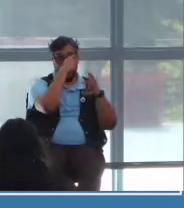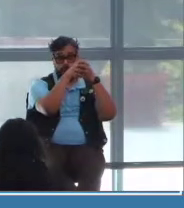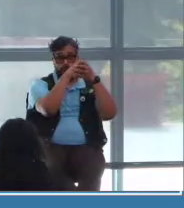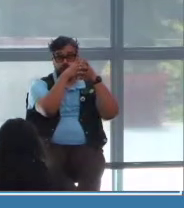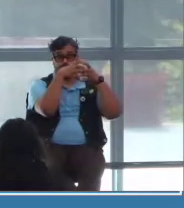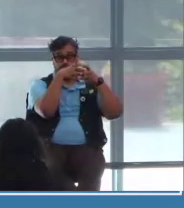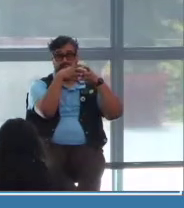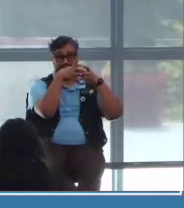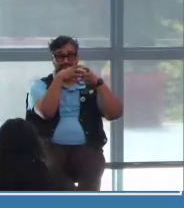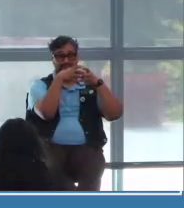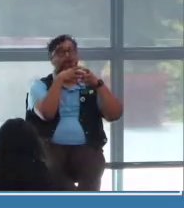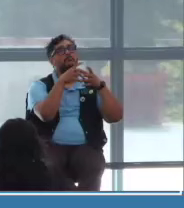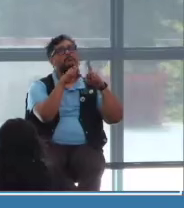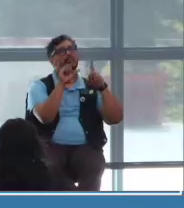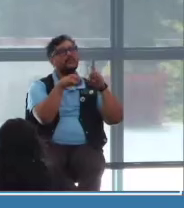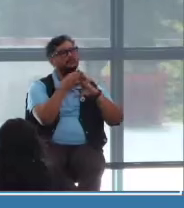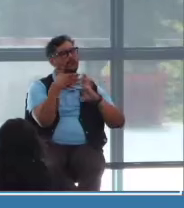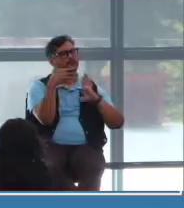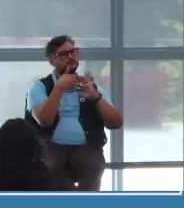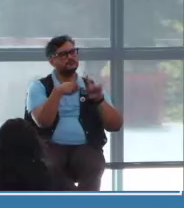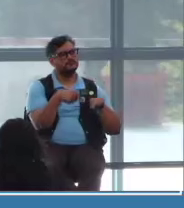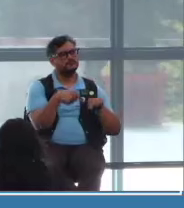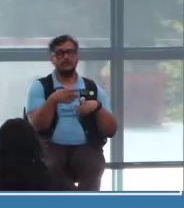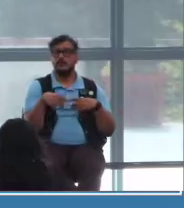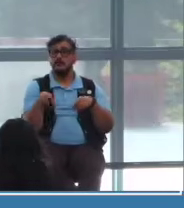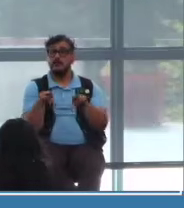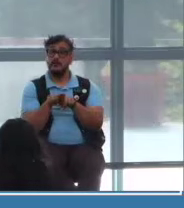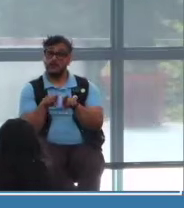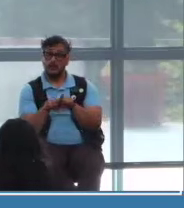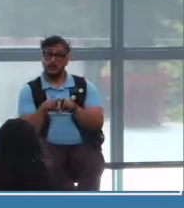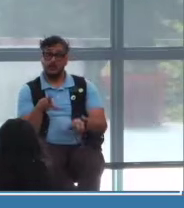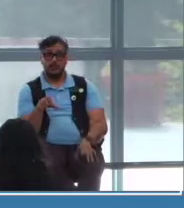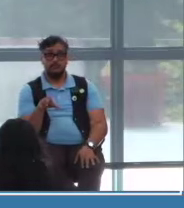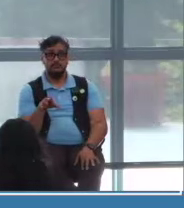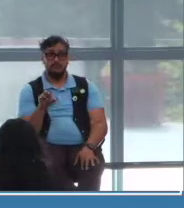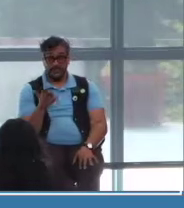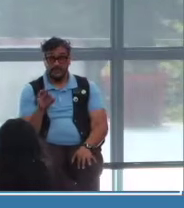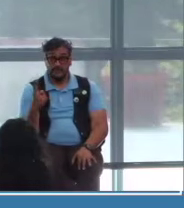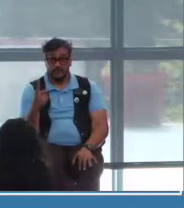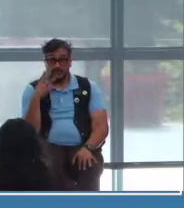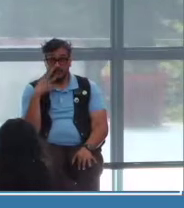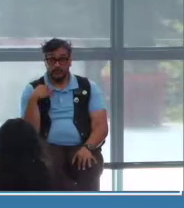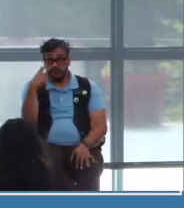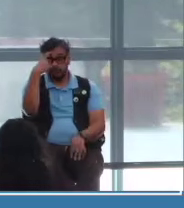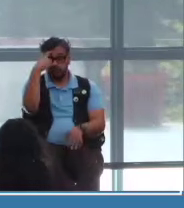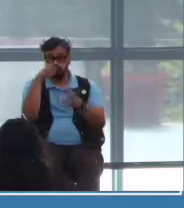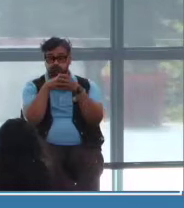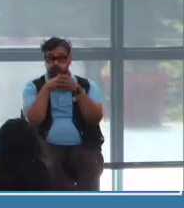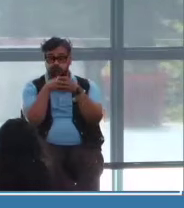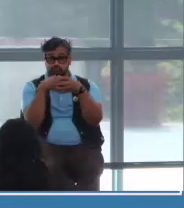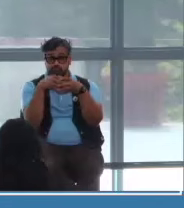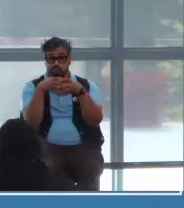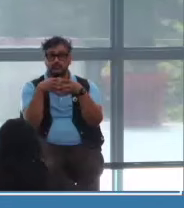of the brain is very unusual. And also those who have had inflammation of the brain over a period of